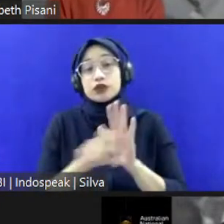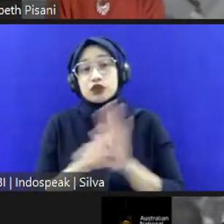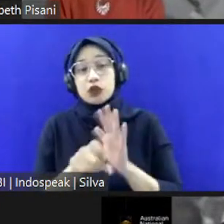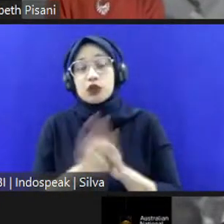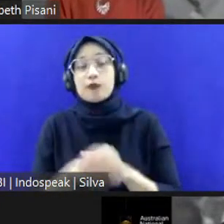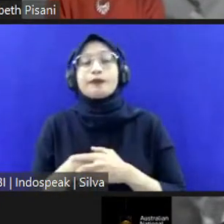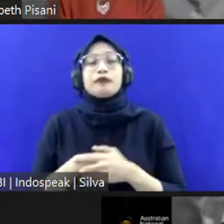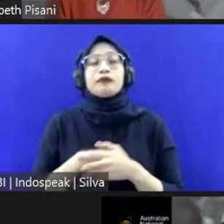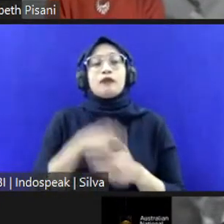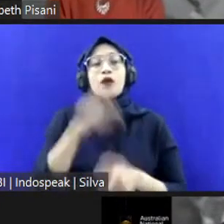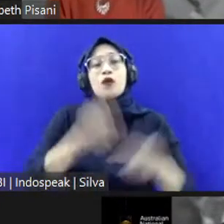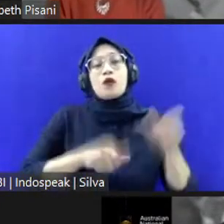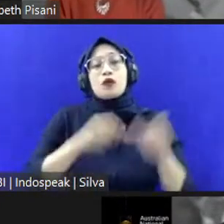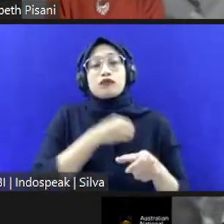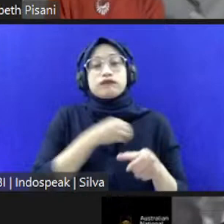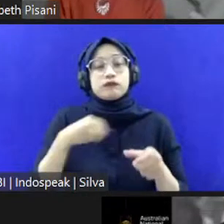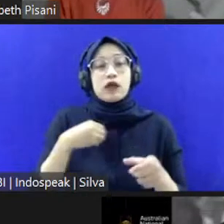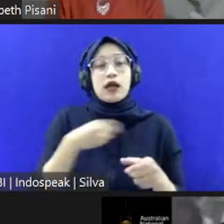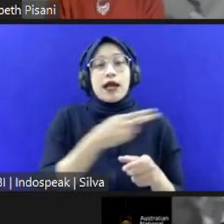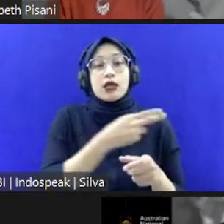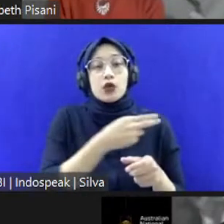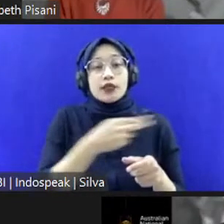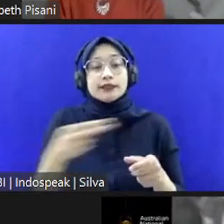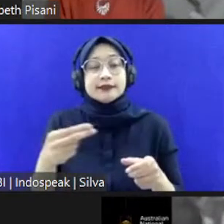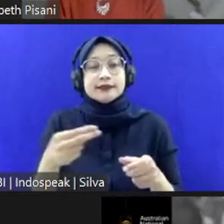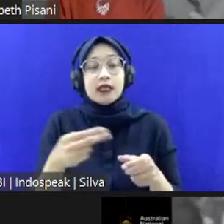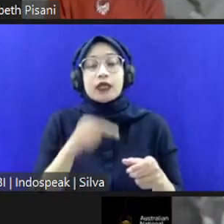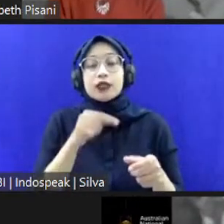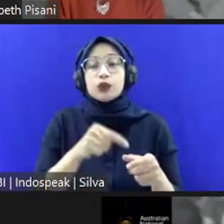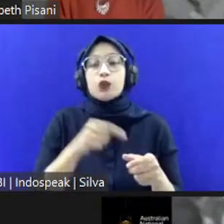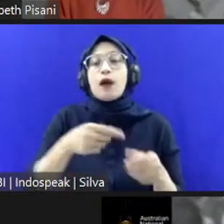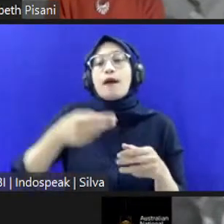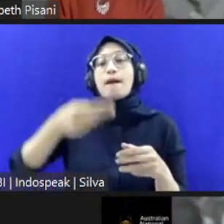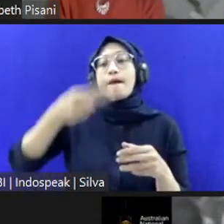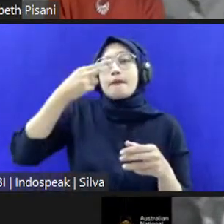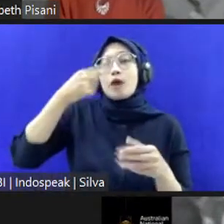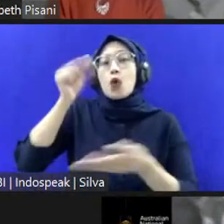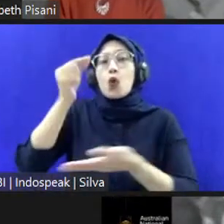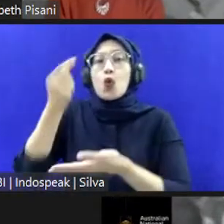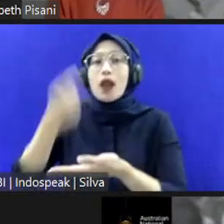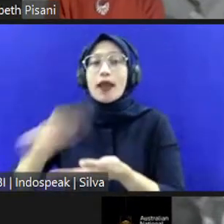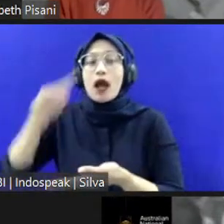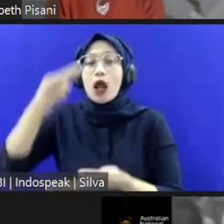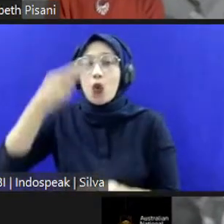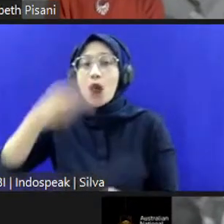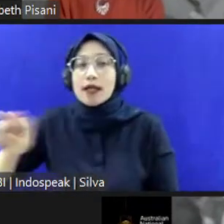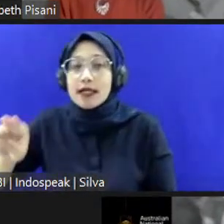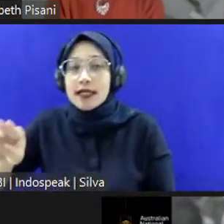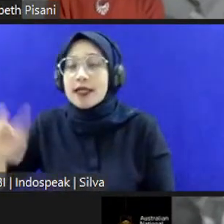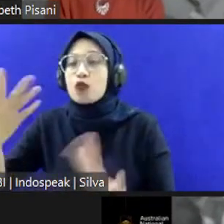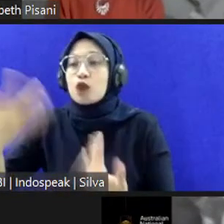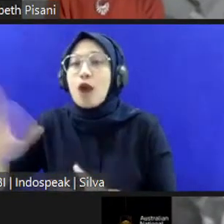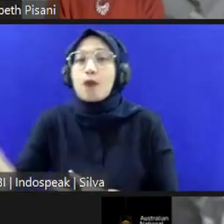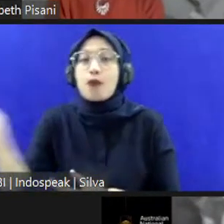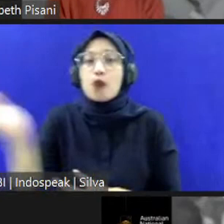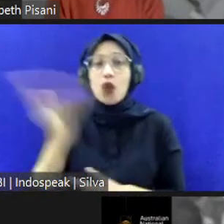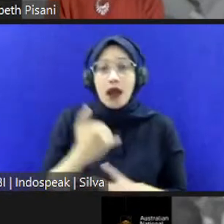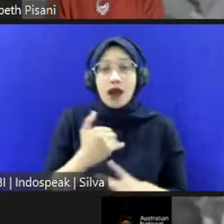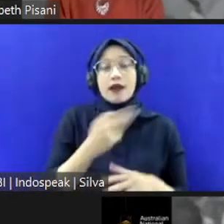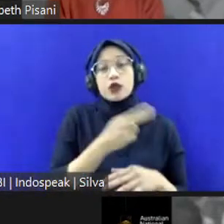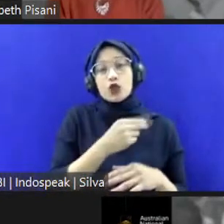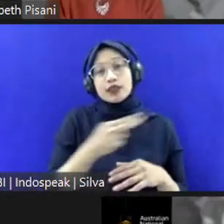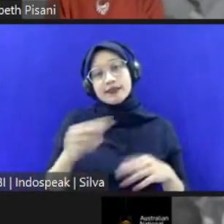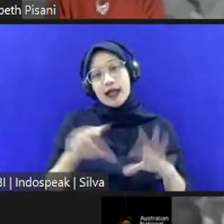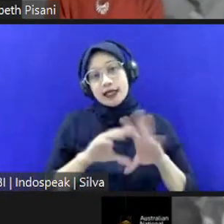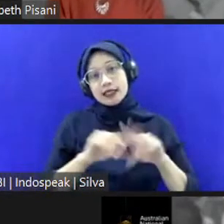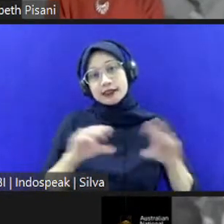Indonesians, they get the education from abroad and they will work in Indonesia, so they have some